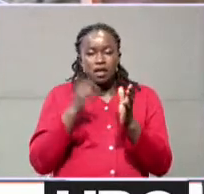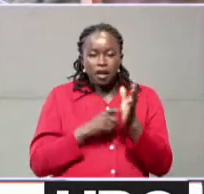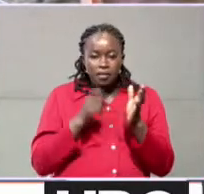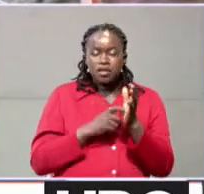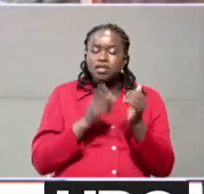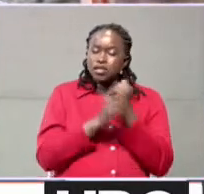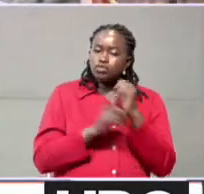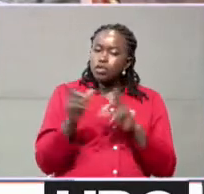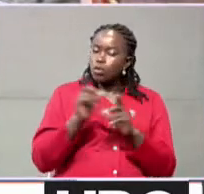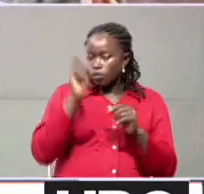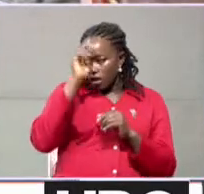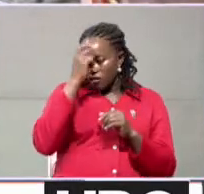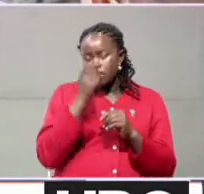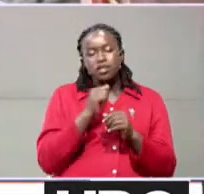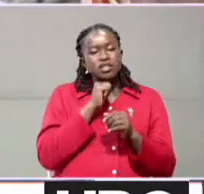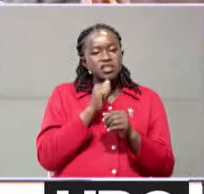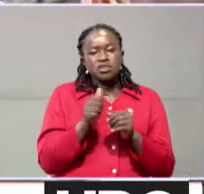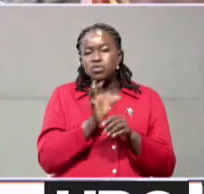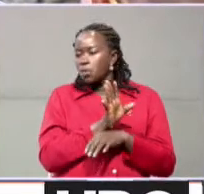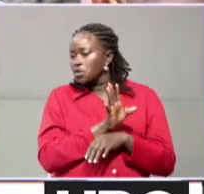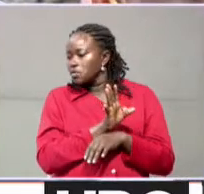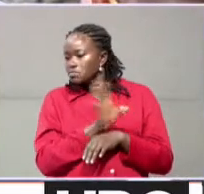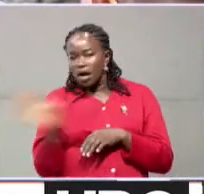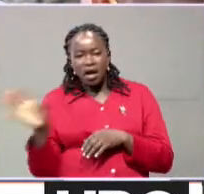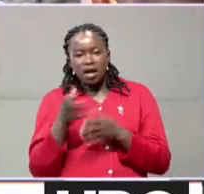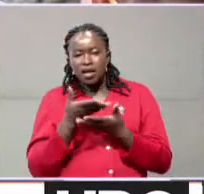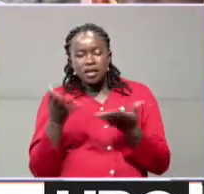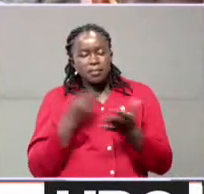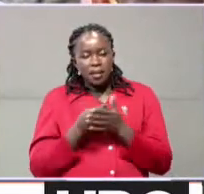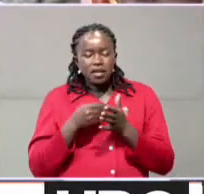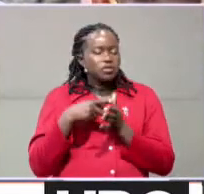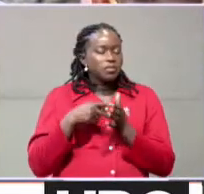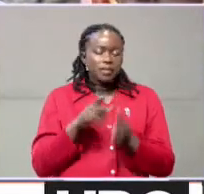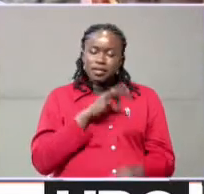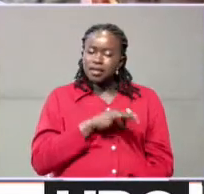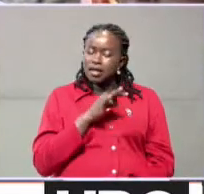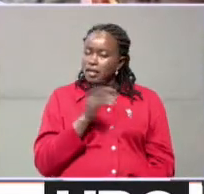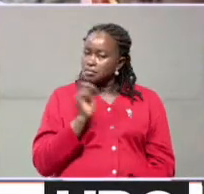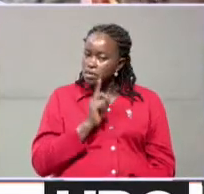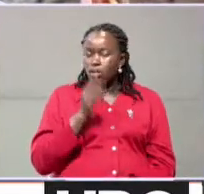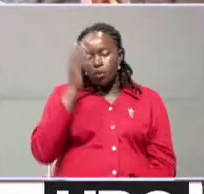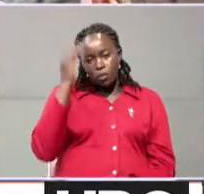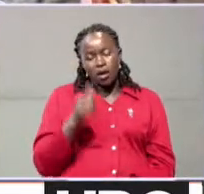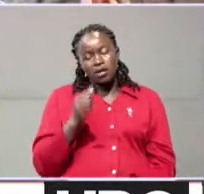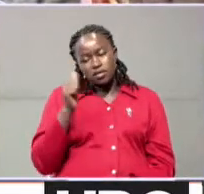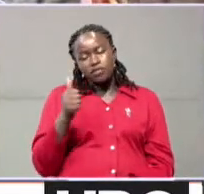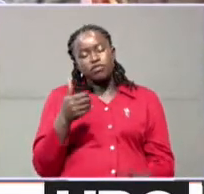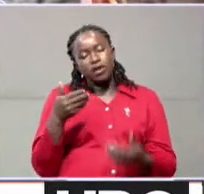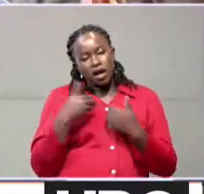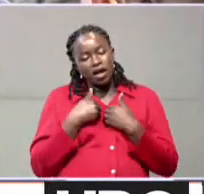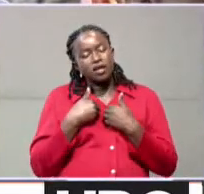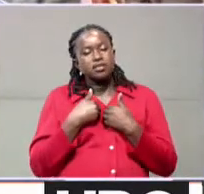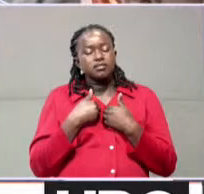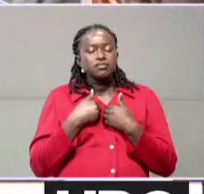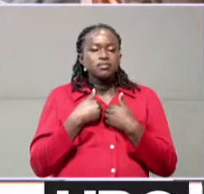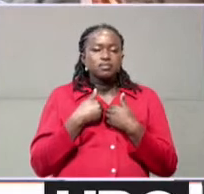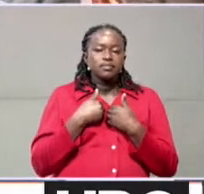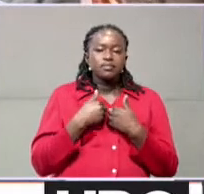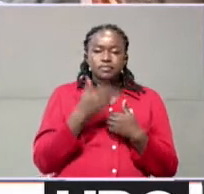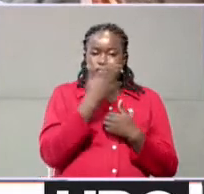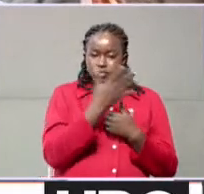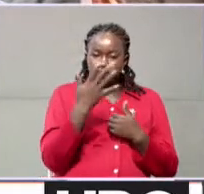government did not divert any of the pdm funds for payment of salaries since they had an allocation of